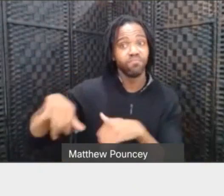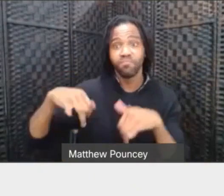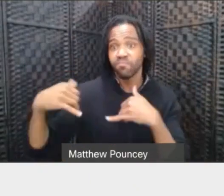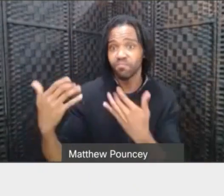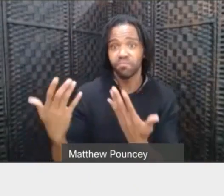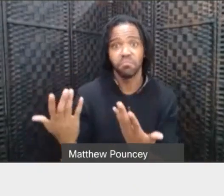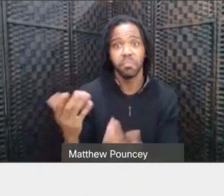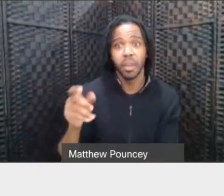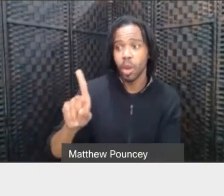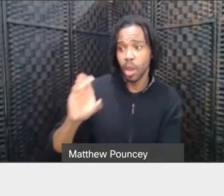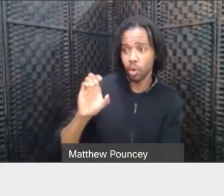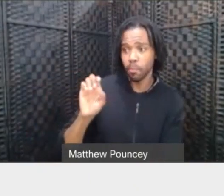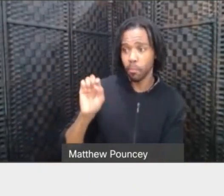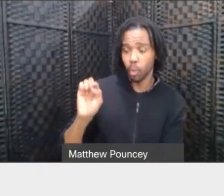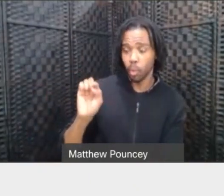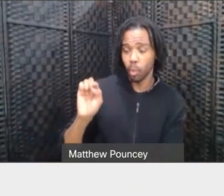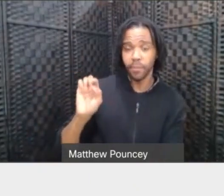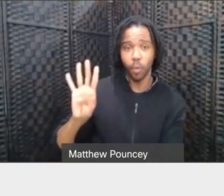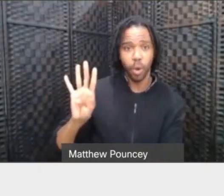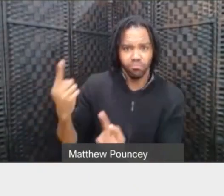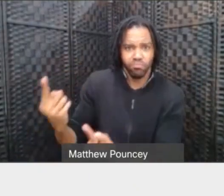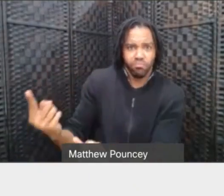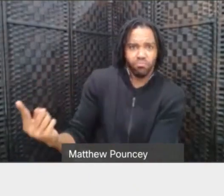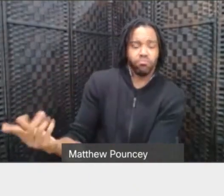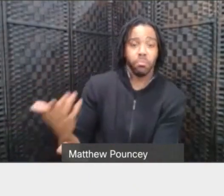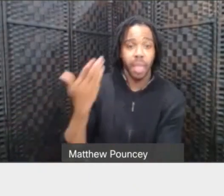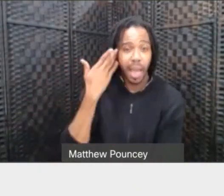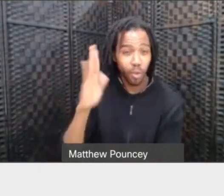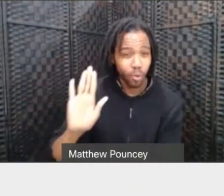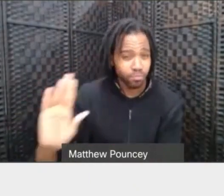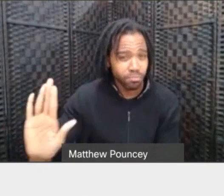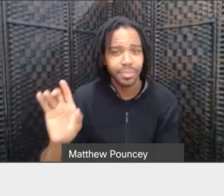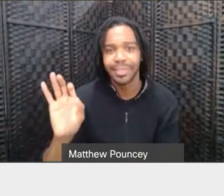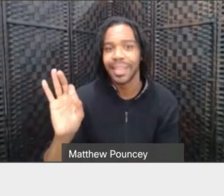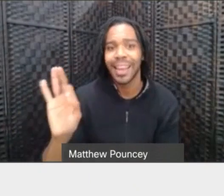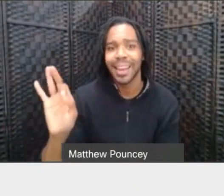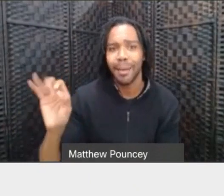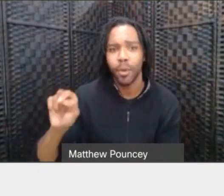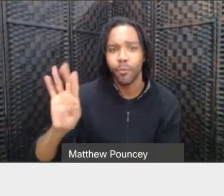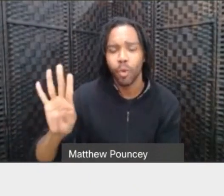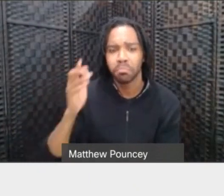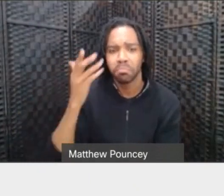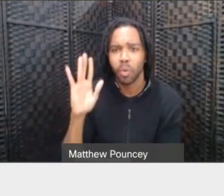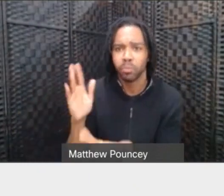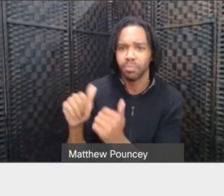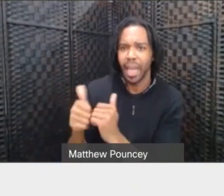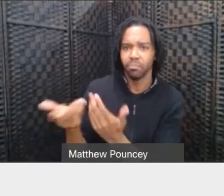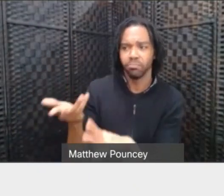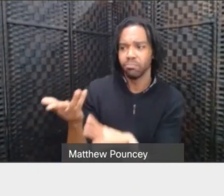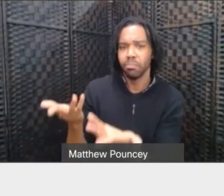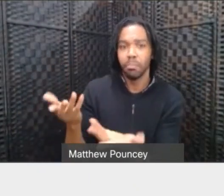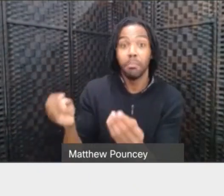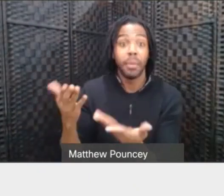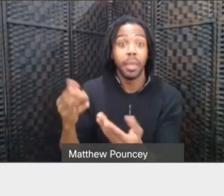the 99.4 came from, if that was a margin of error or just something more conservative that was implemented early